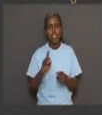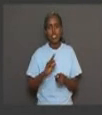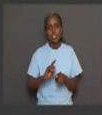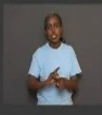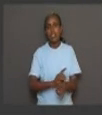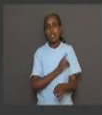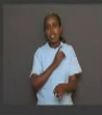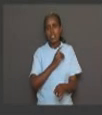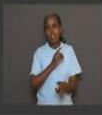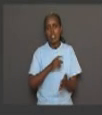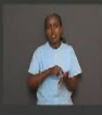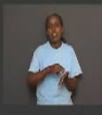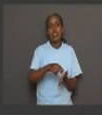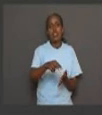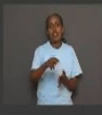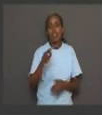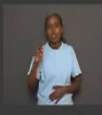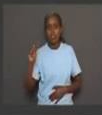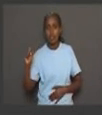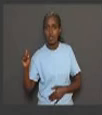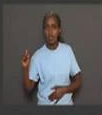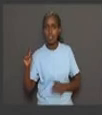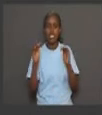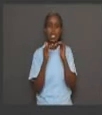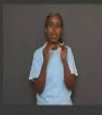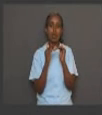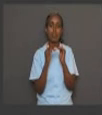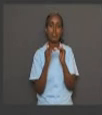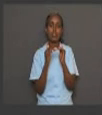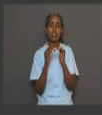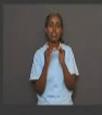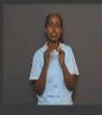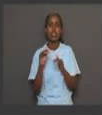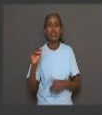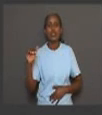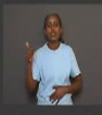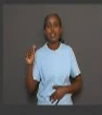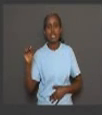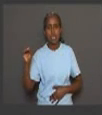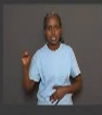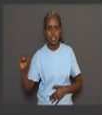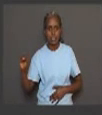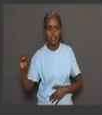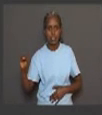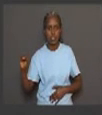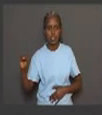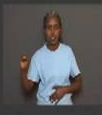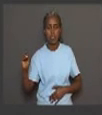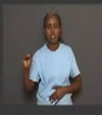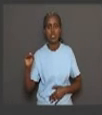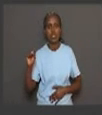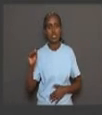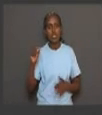Finally, the distance traveled at t equal to 10